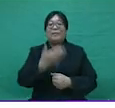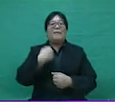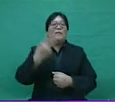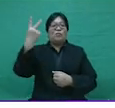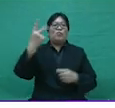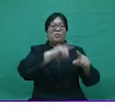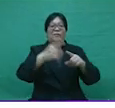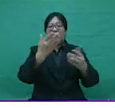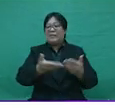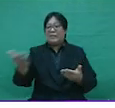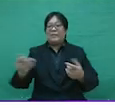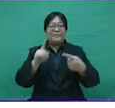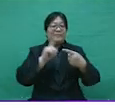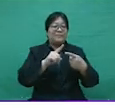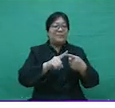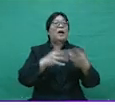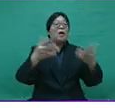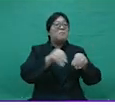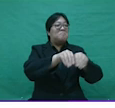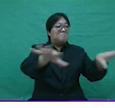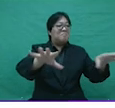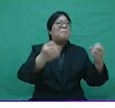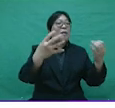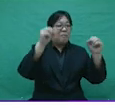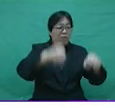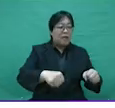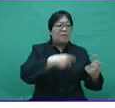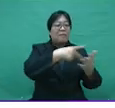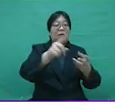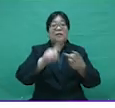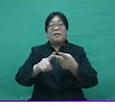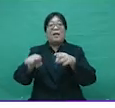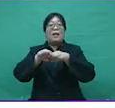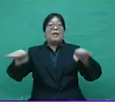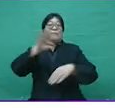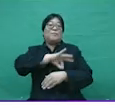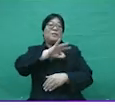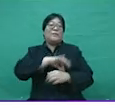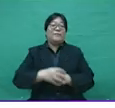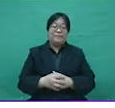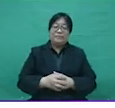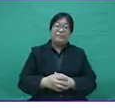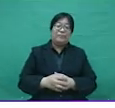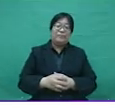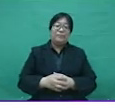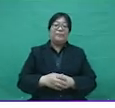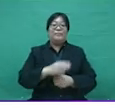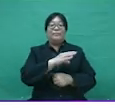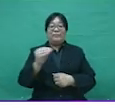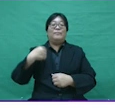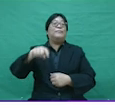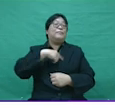look to two different things. One is the coverage, and the other is the level of benefits.